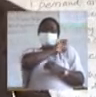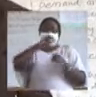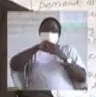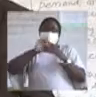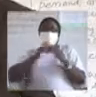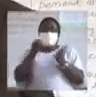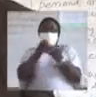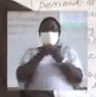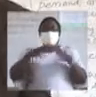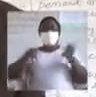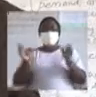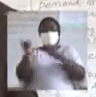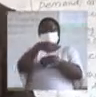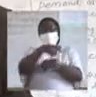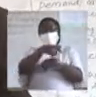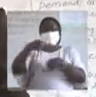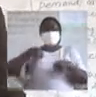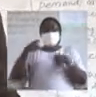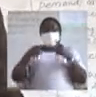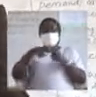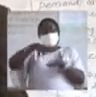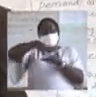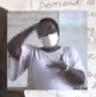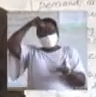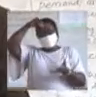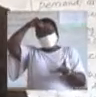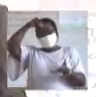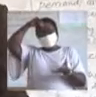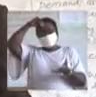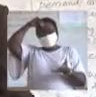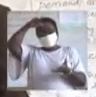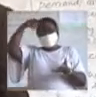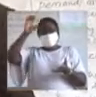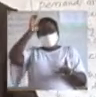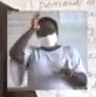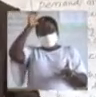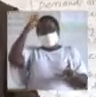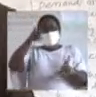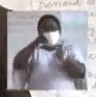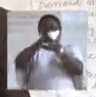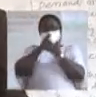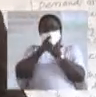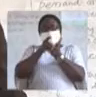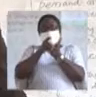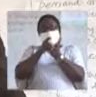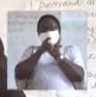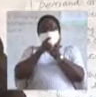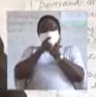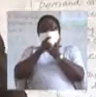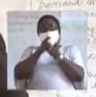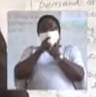In our economics class today, we are going to be studying the concept of demand.